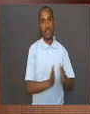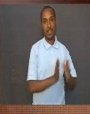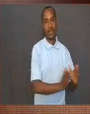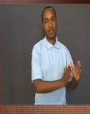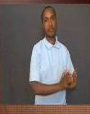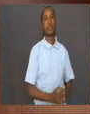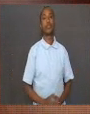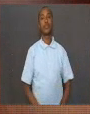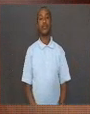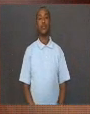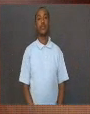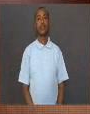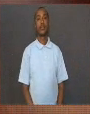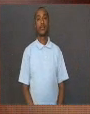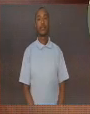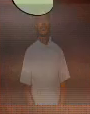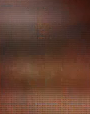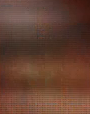Students, let's get ready.